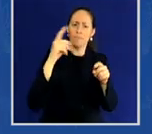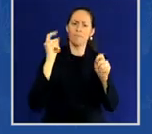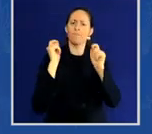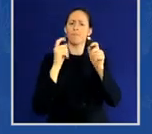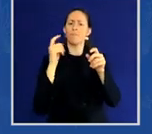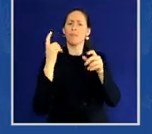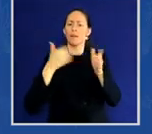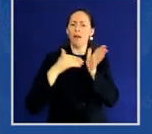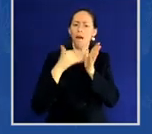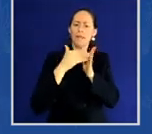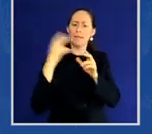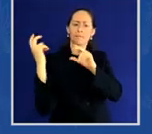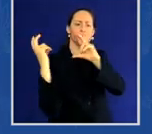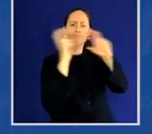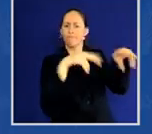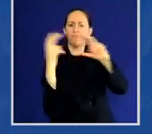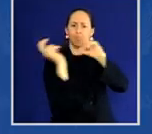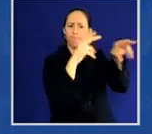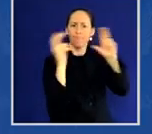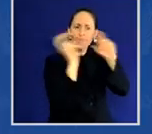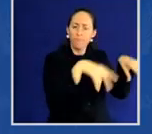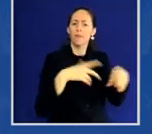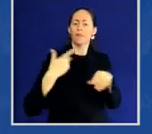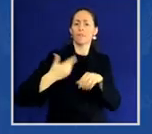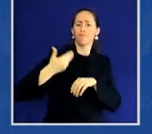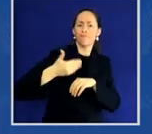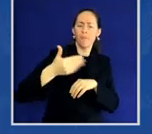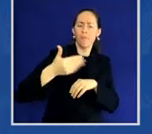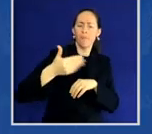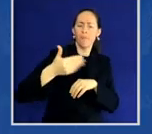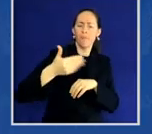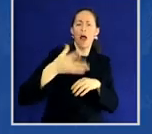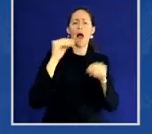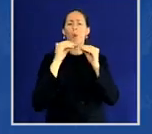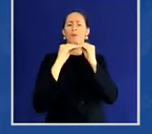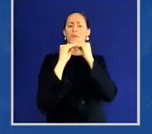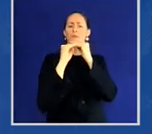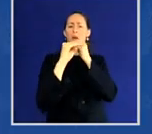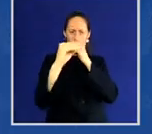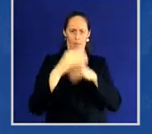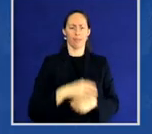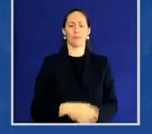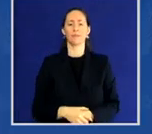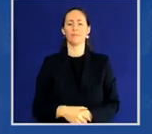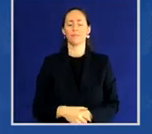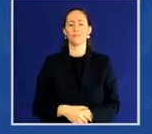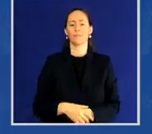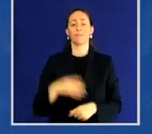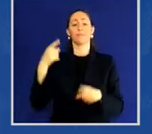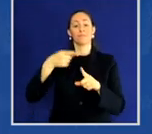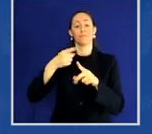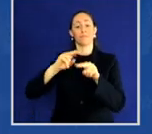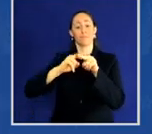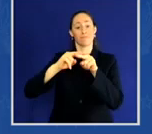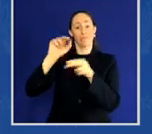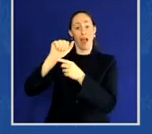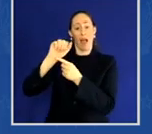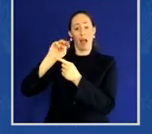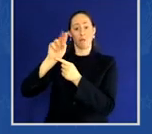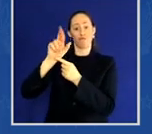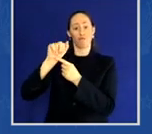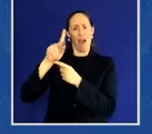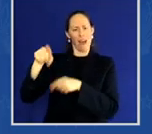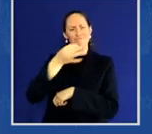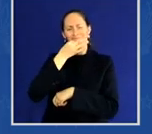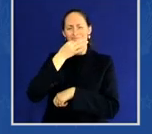service. Amtrak has the vision and the expertise to deliver it. Now, we need Congress to provide